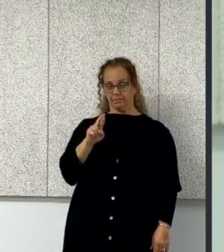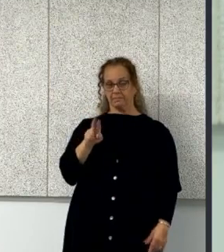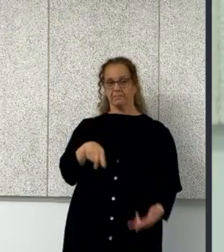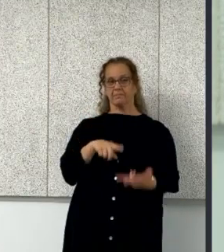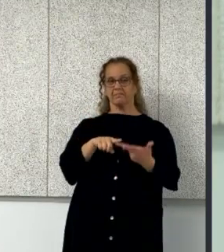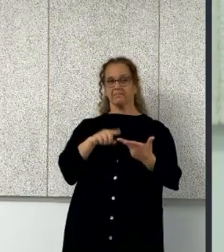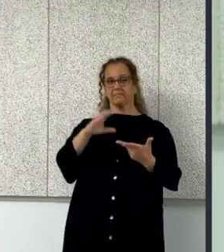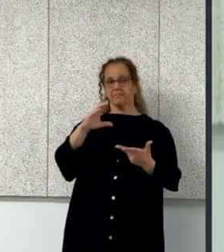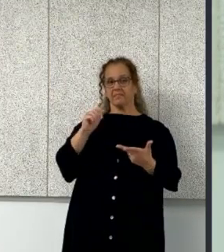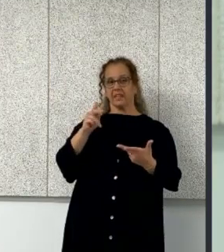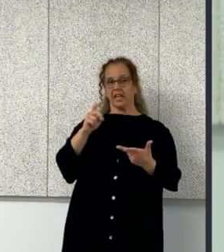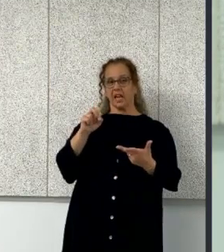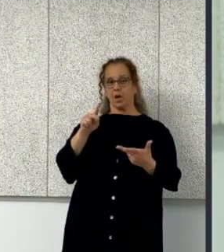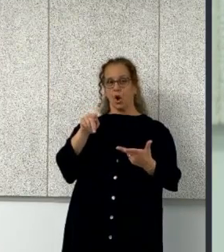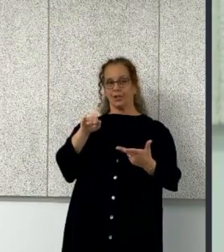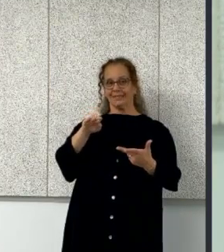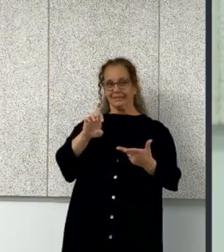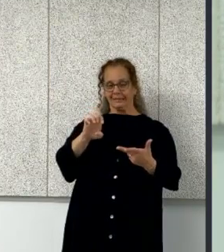Canarsie,